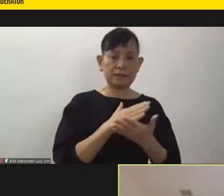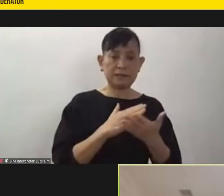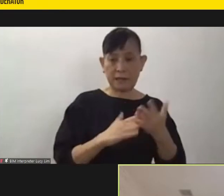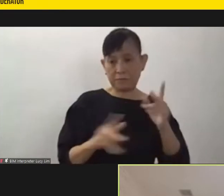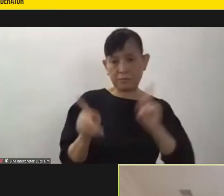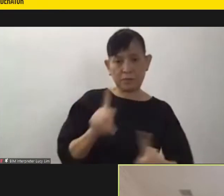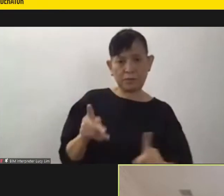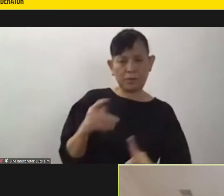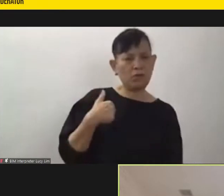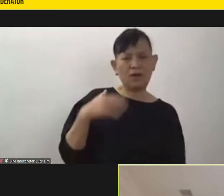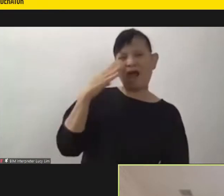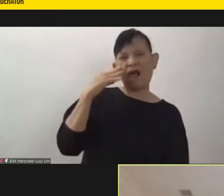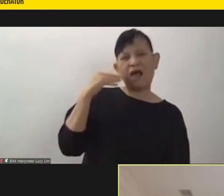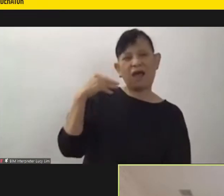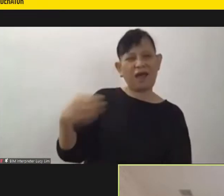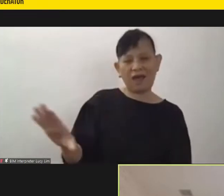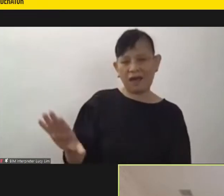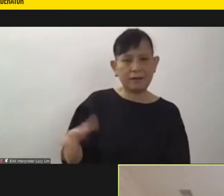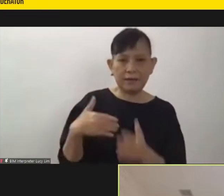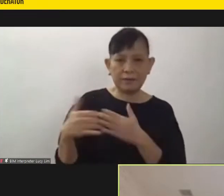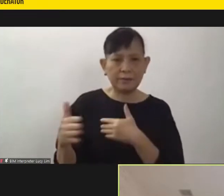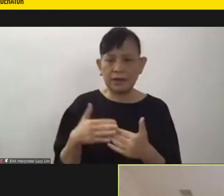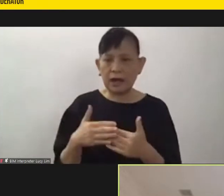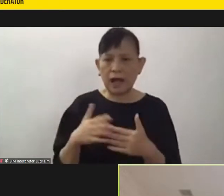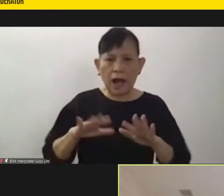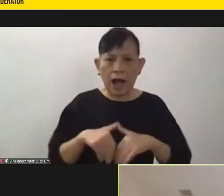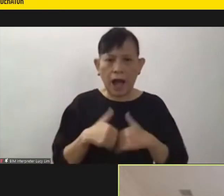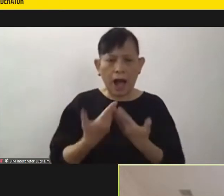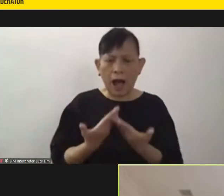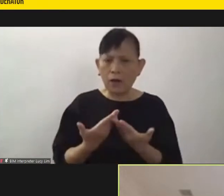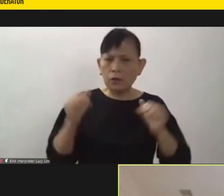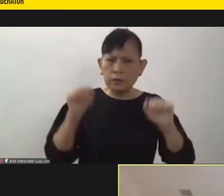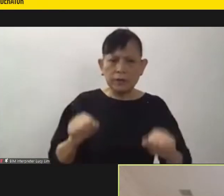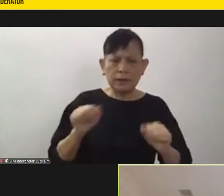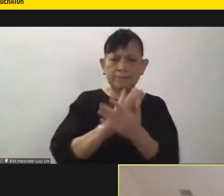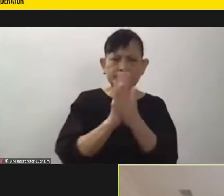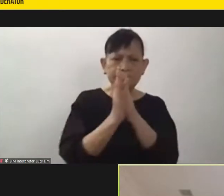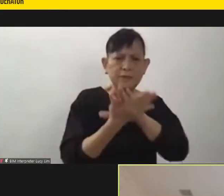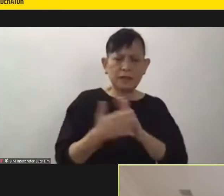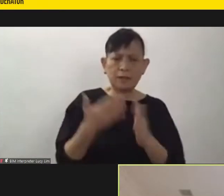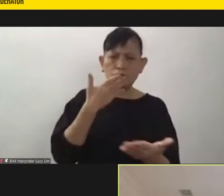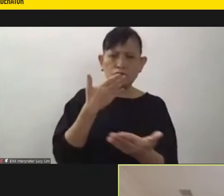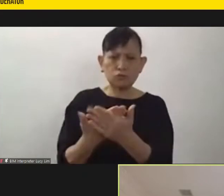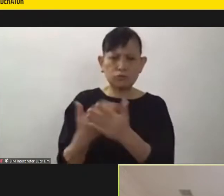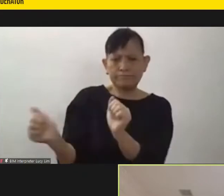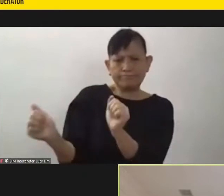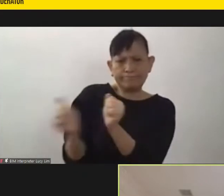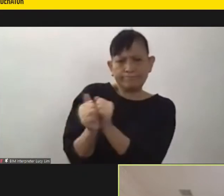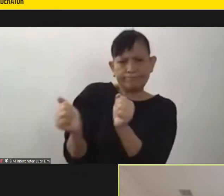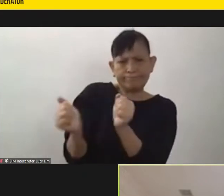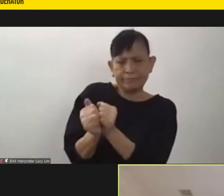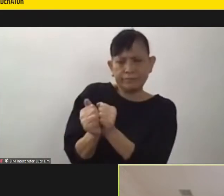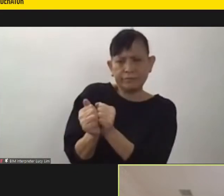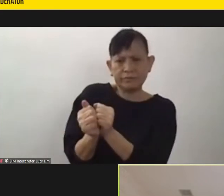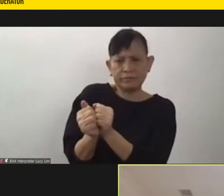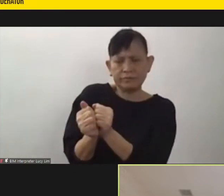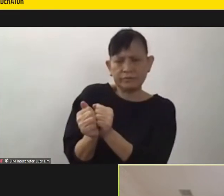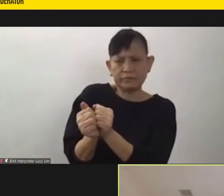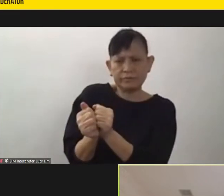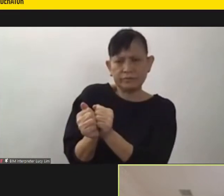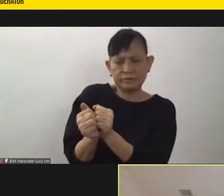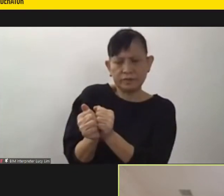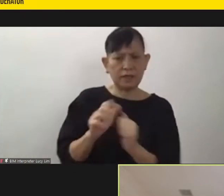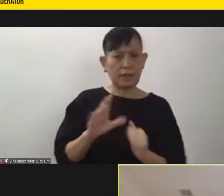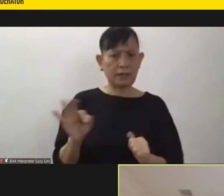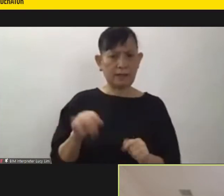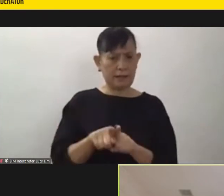it. How can we be good allies? And how can we be an individual who can advocate